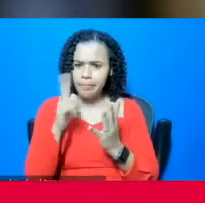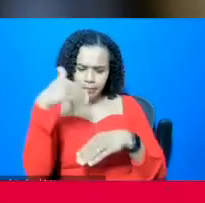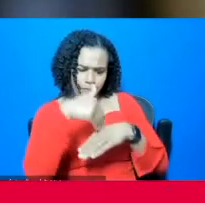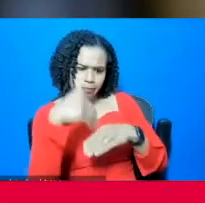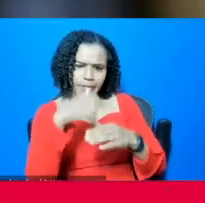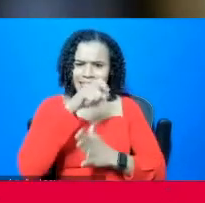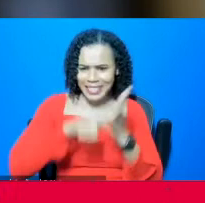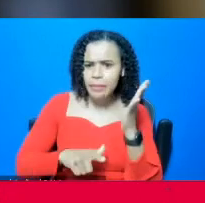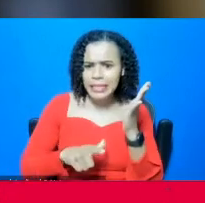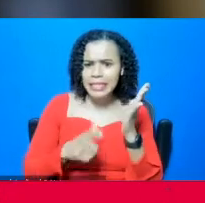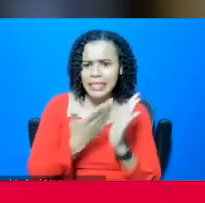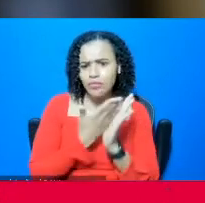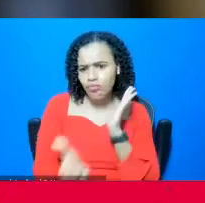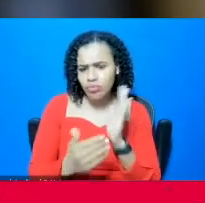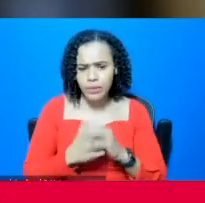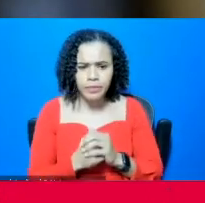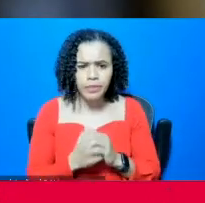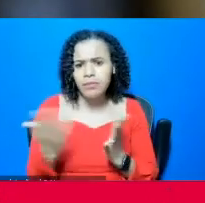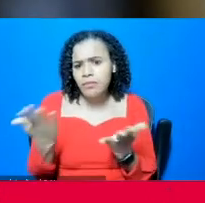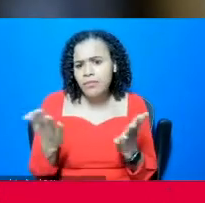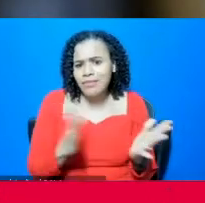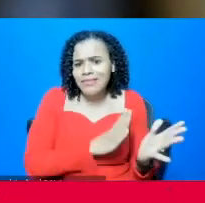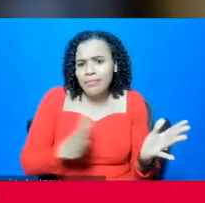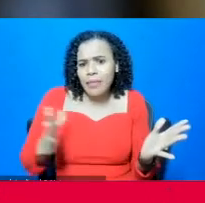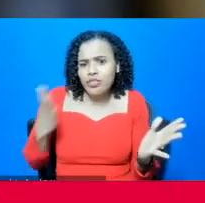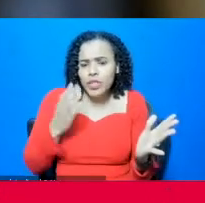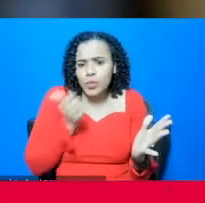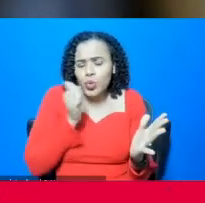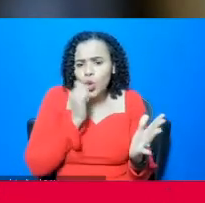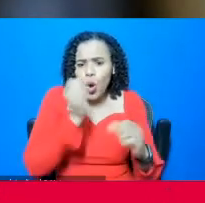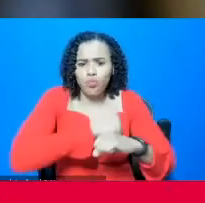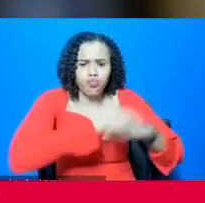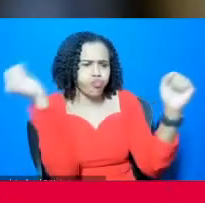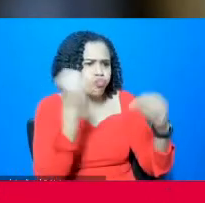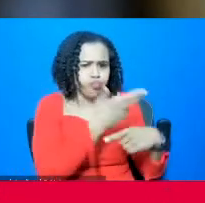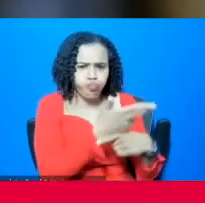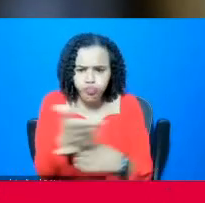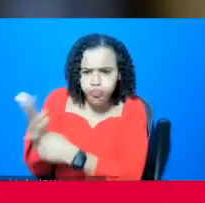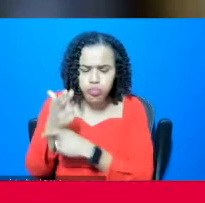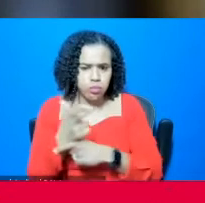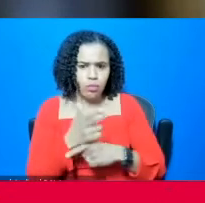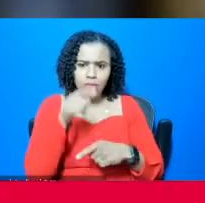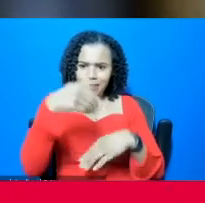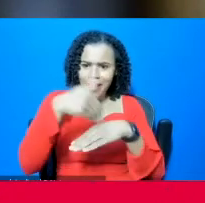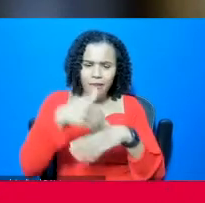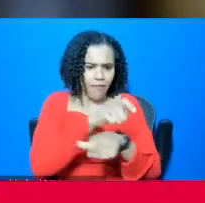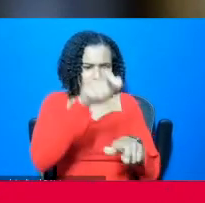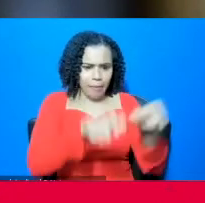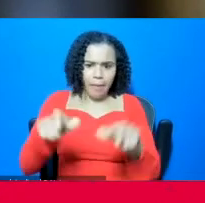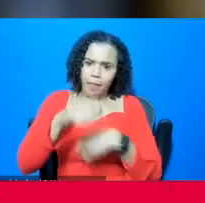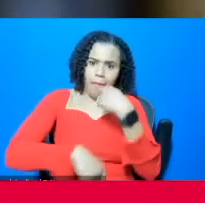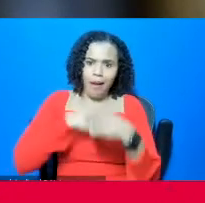very obvious route there, which is militarism creates disabled people in the most obvious way, but it's also